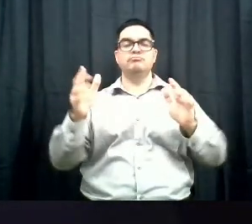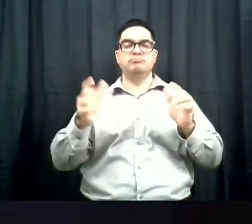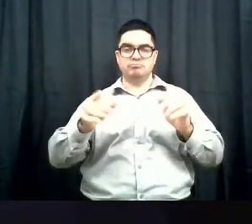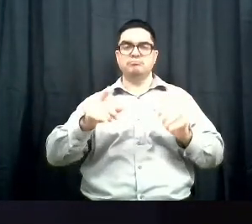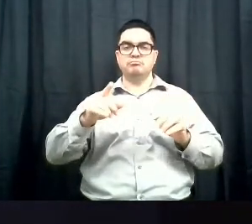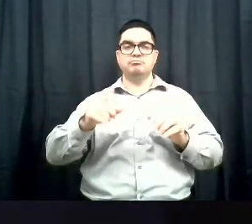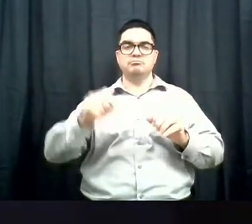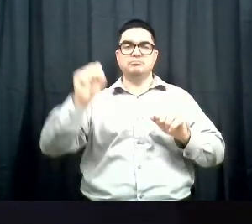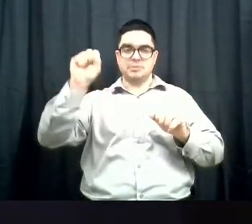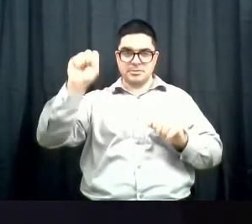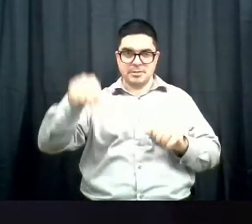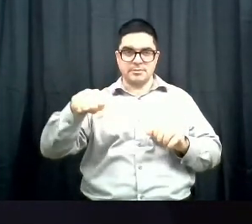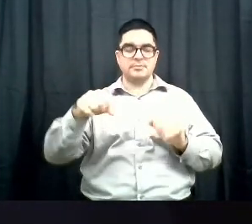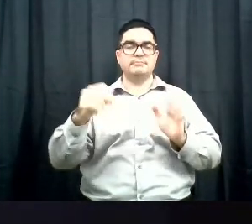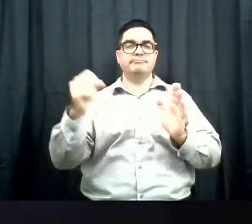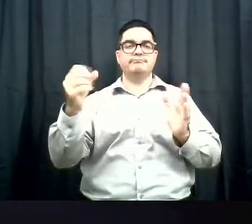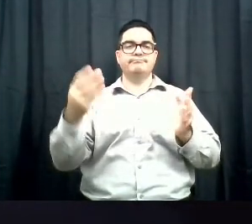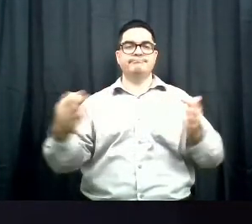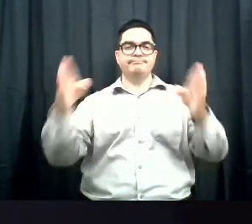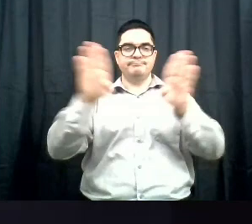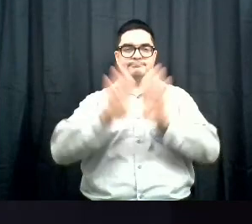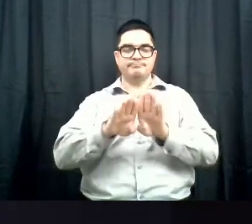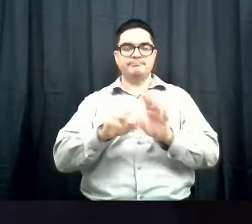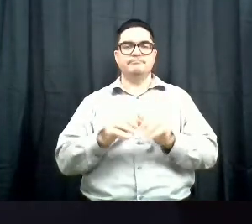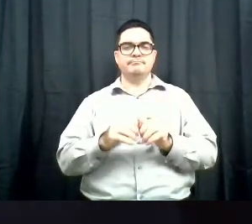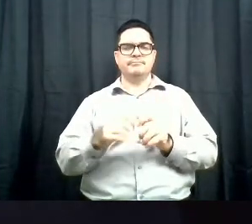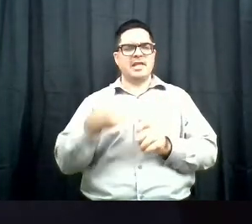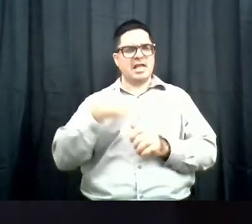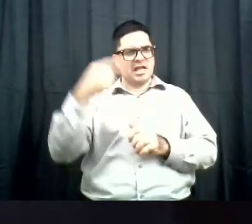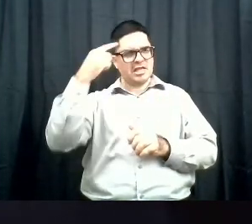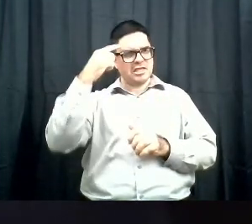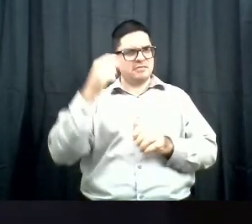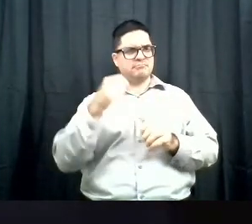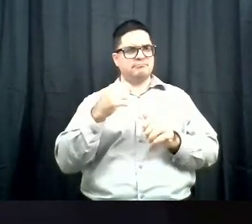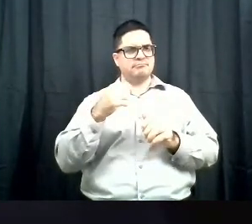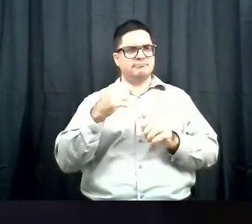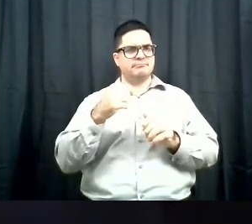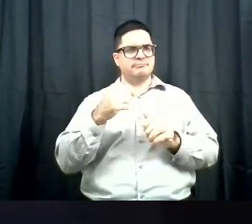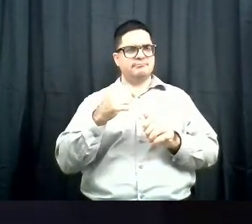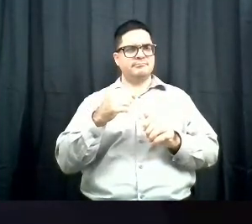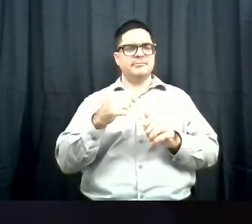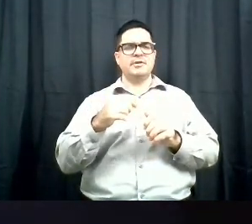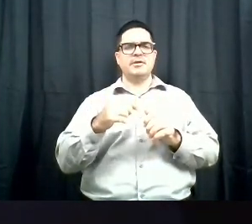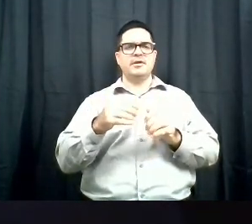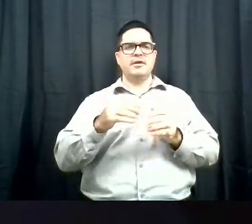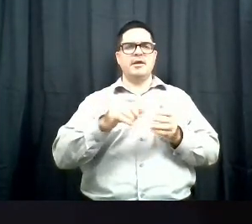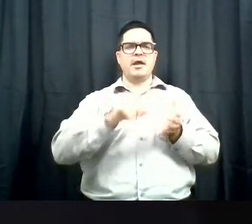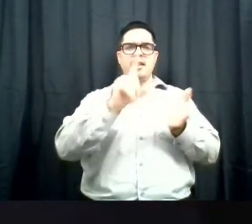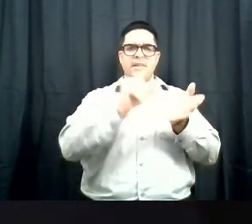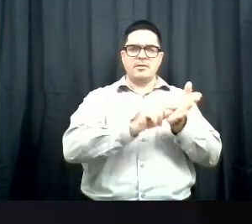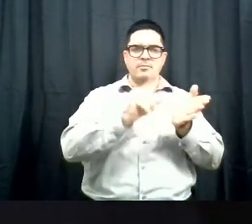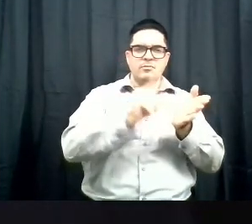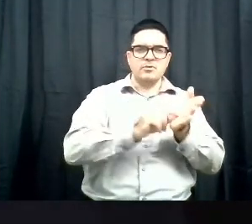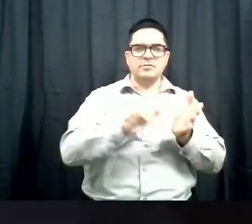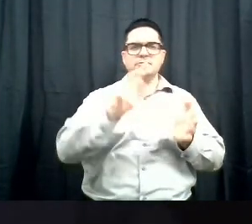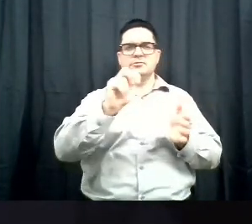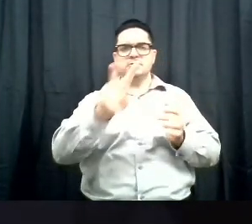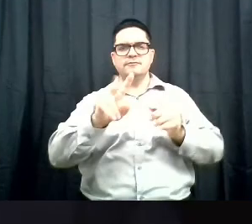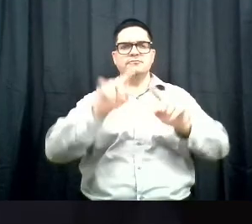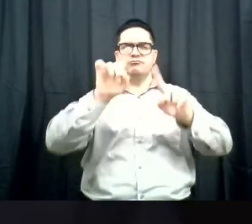adjourned, and there will be, I understand, a press conference afterwards as well. Thanks, everyone.